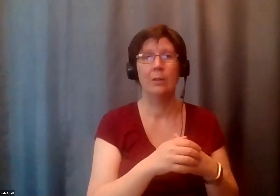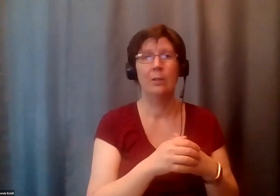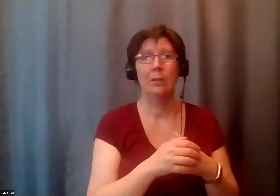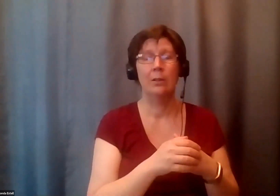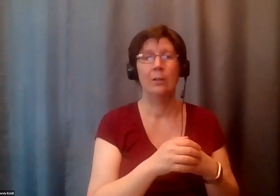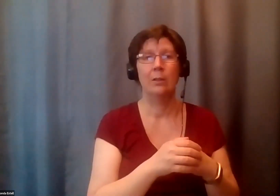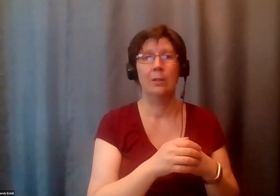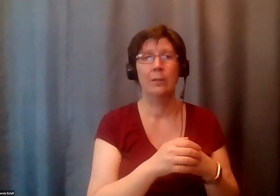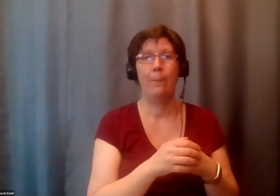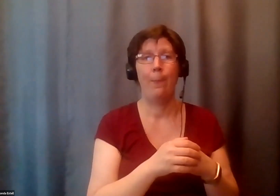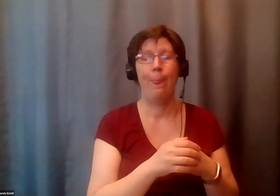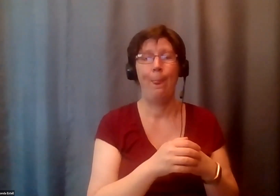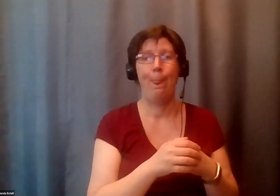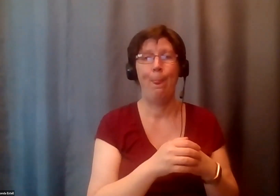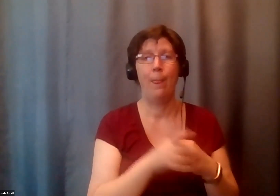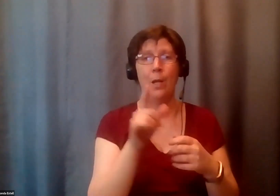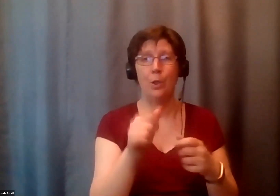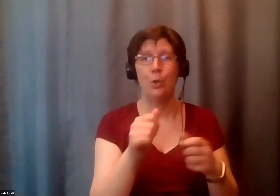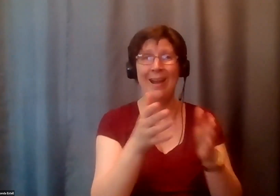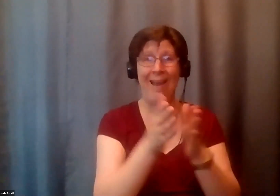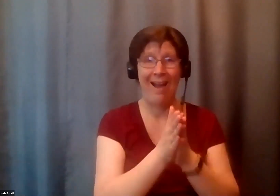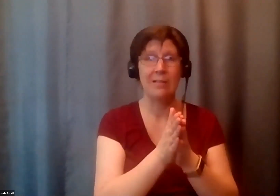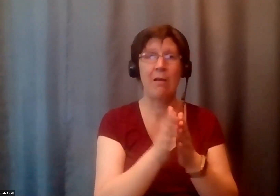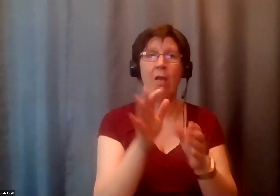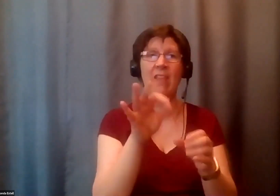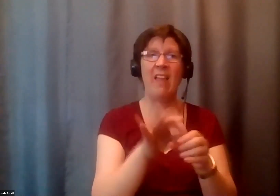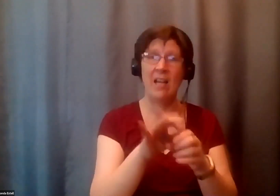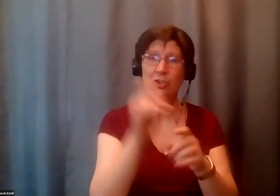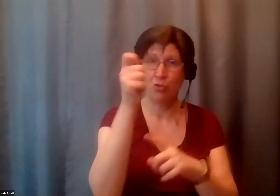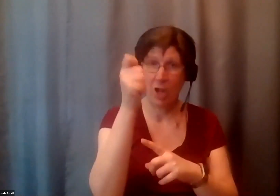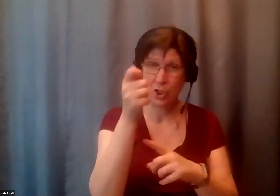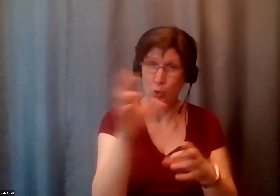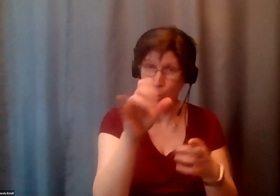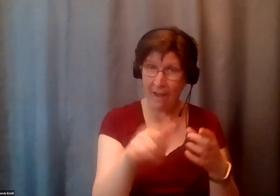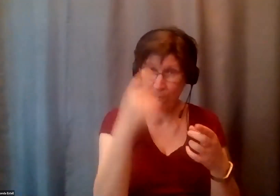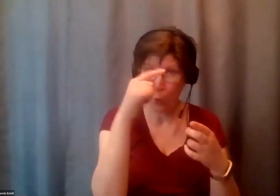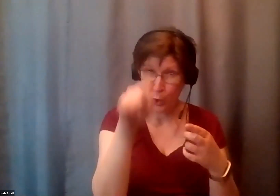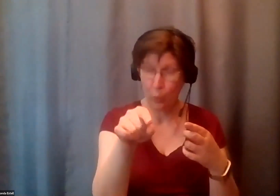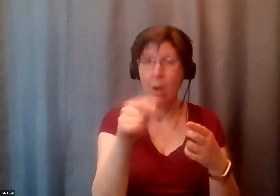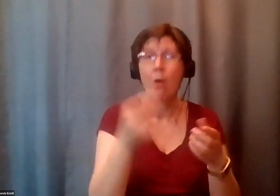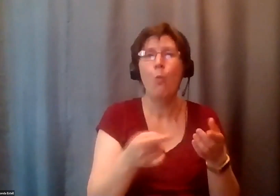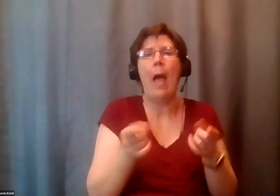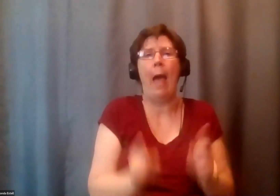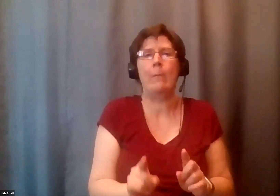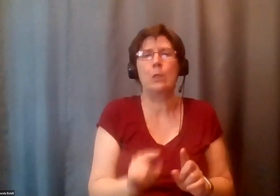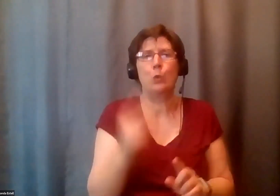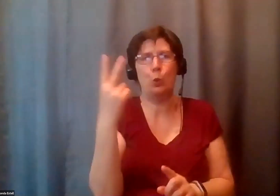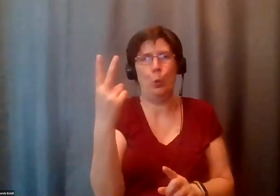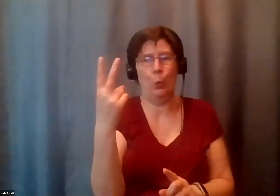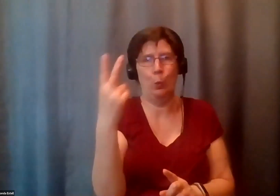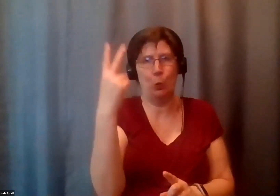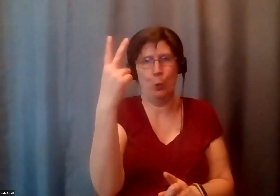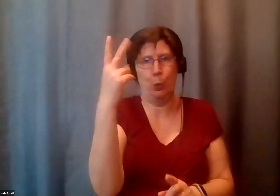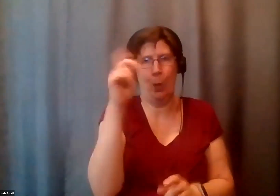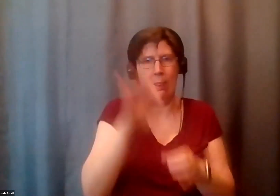is you can ask the election judges to do that. What will happen is 2 election judges